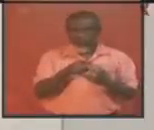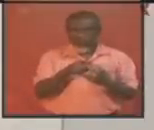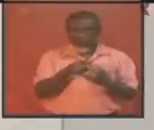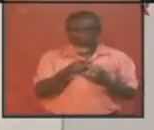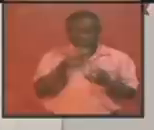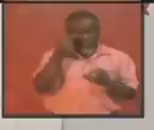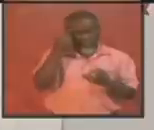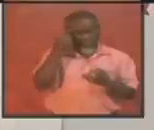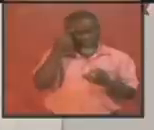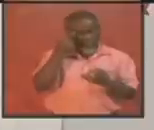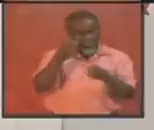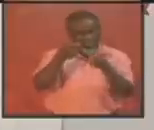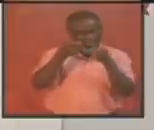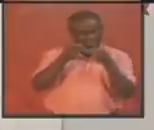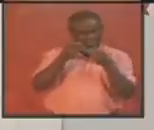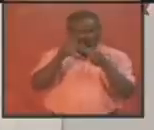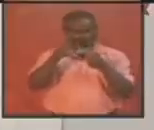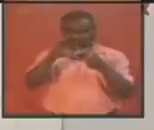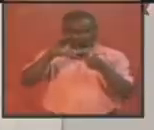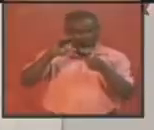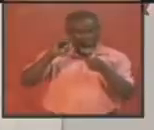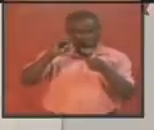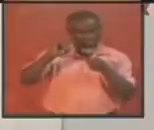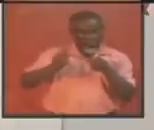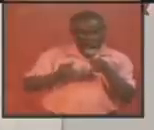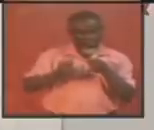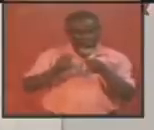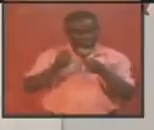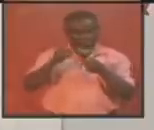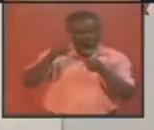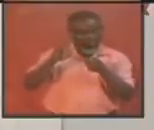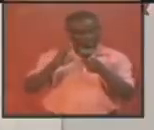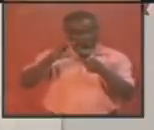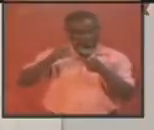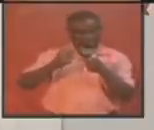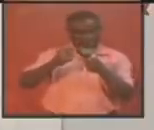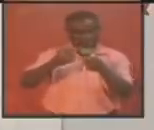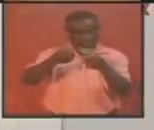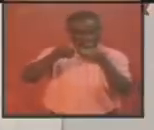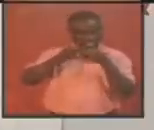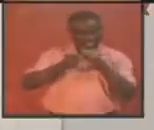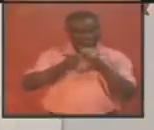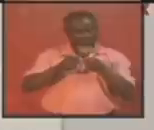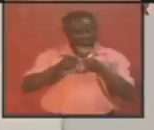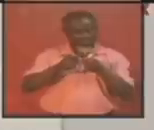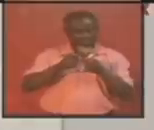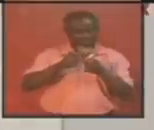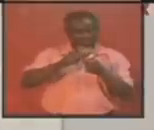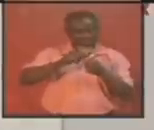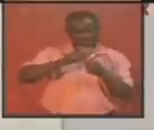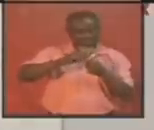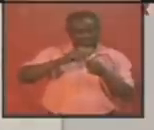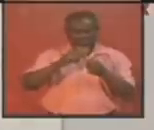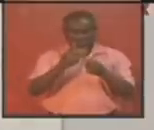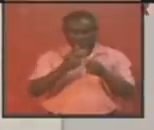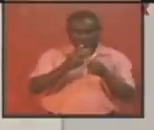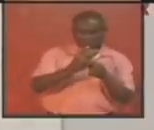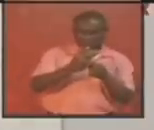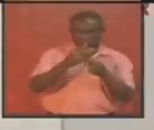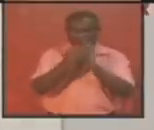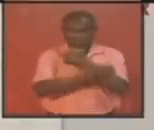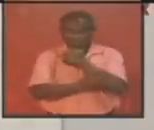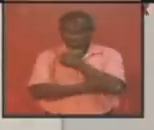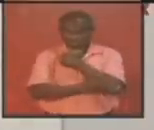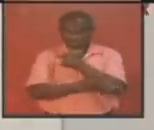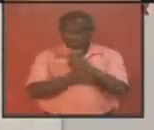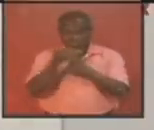50,000 or up to 100,000 vaccines to one or two countries to preclude the reality that